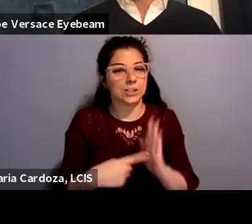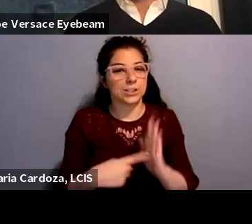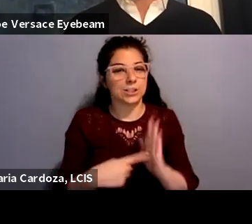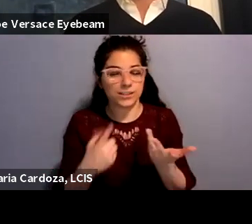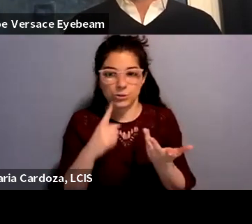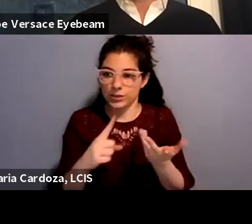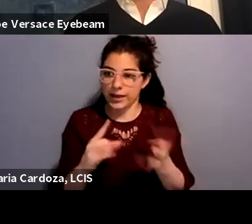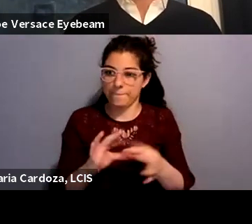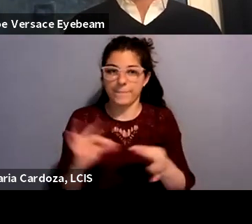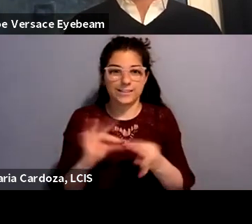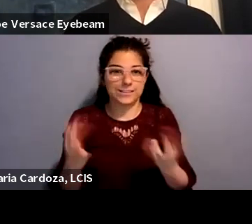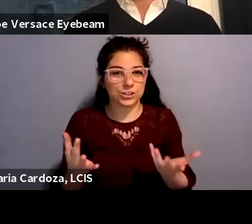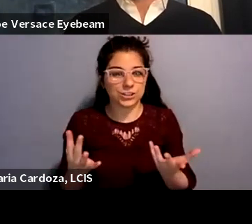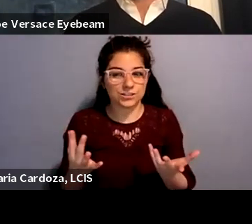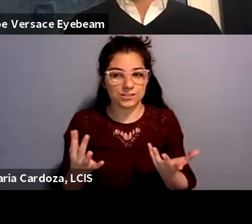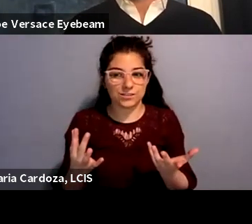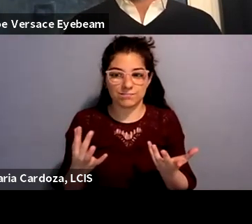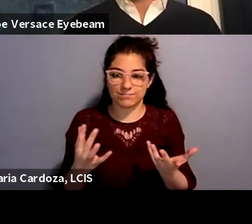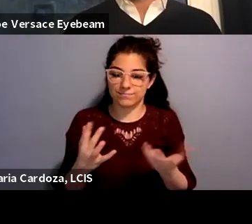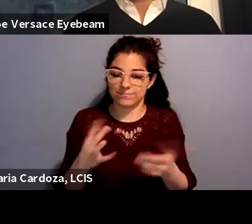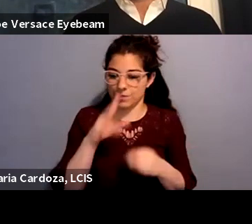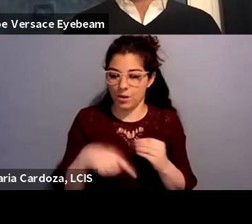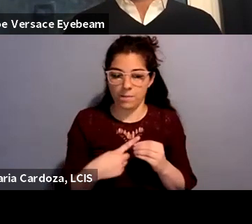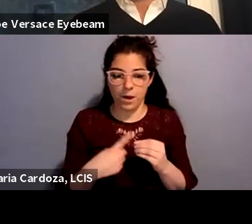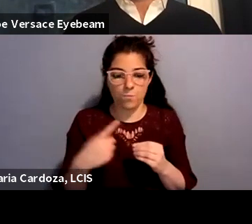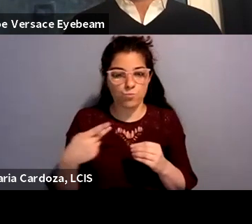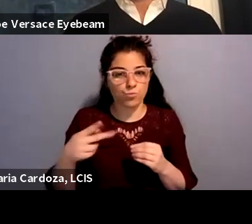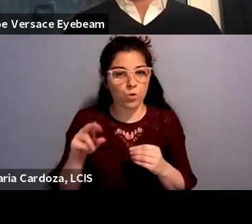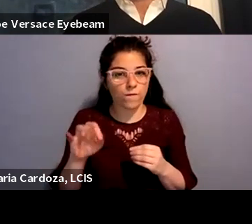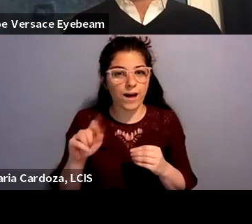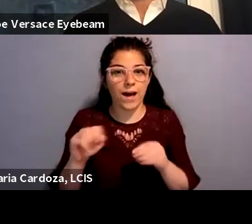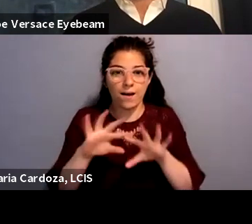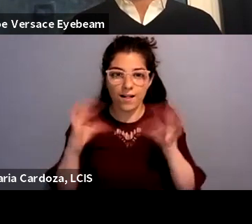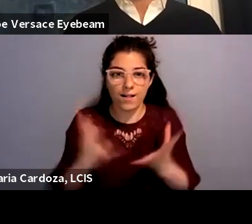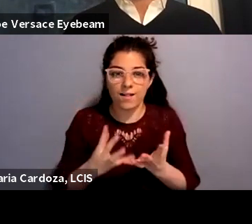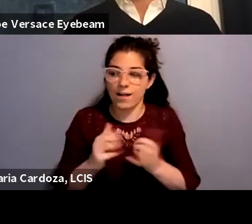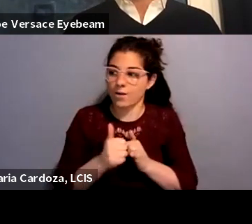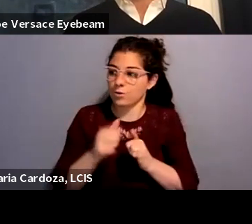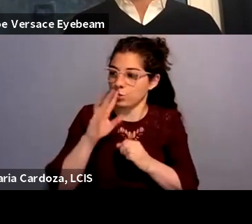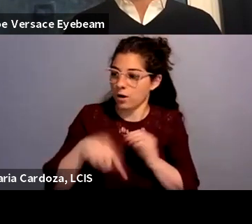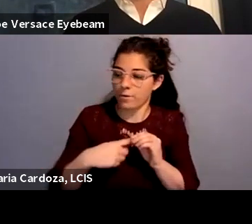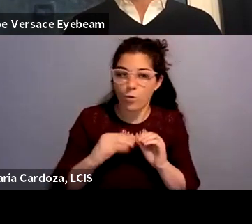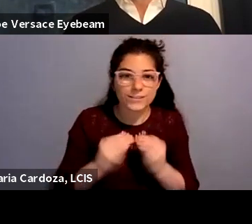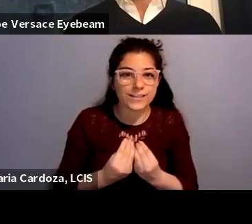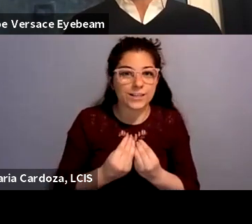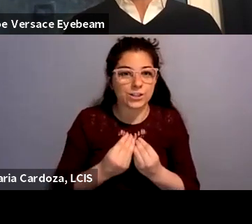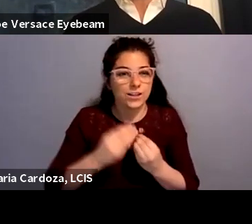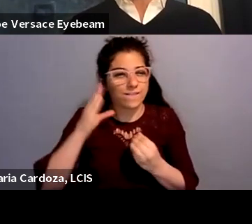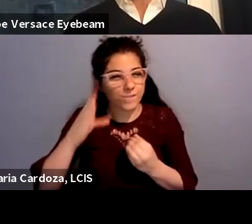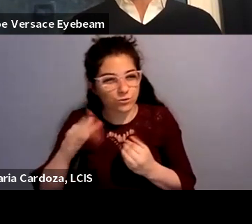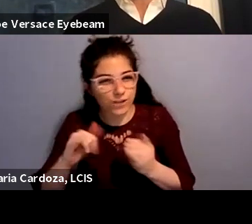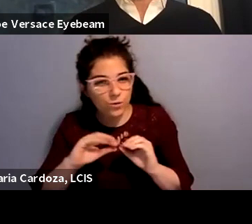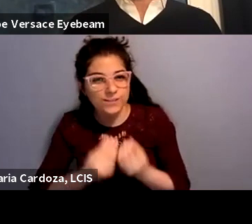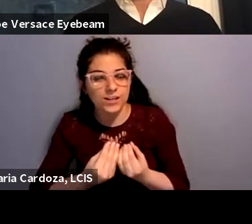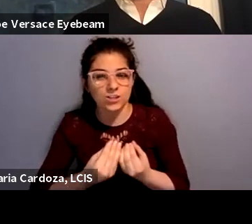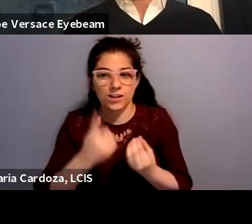It's really a message. You know, it really, when you talk about the profile of the organization, how do you talk about the organization and the future of the organization? I